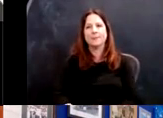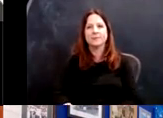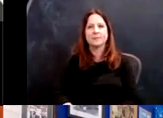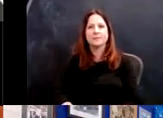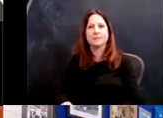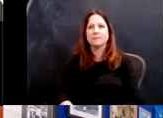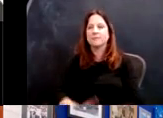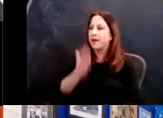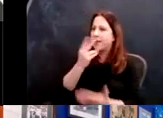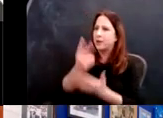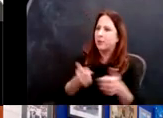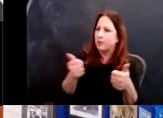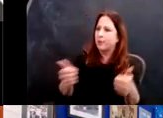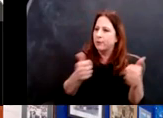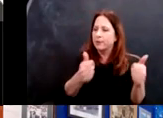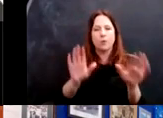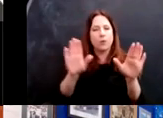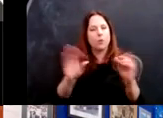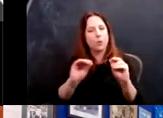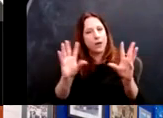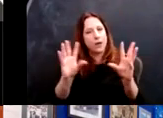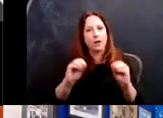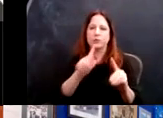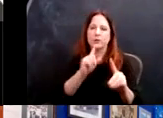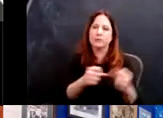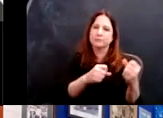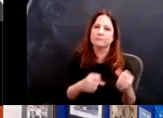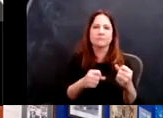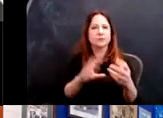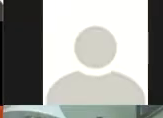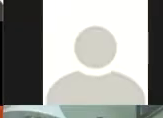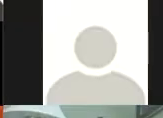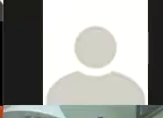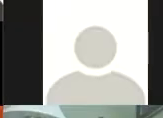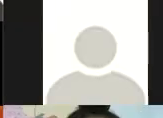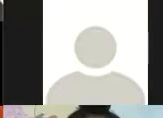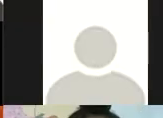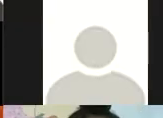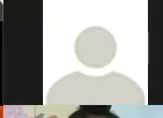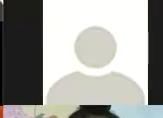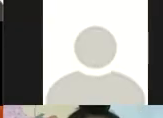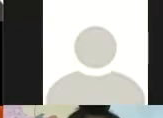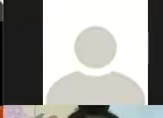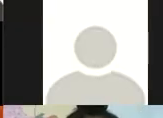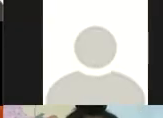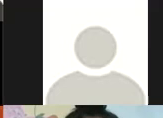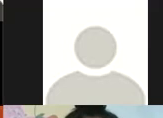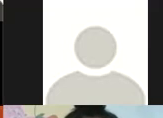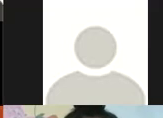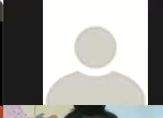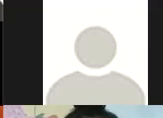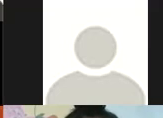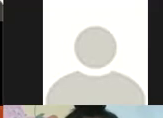Thank you. That was an incredibly powerful story, and I think illustrates so well the complexities and what you're saying, that really being at